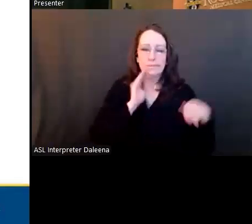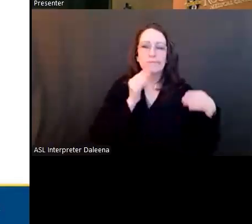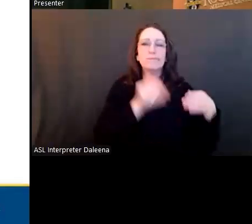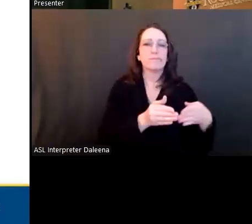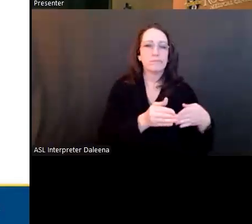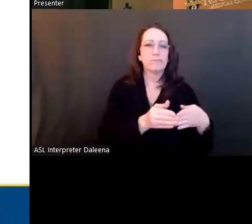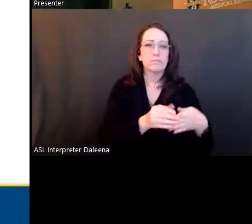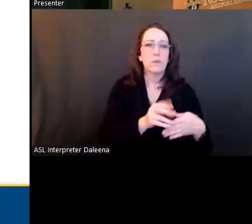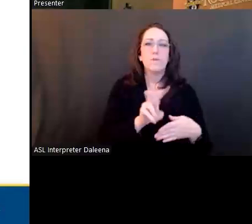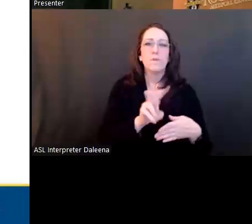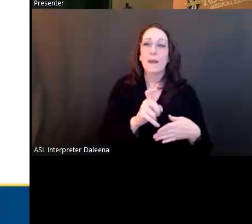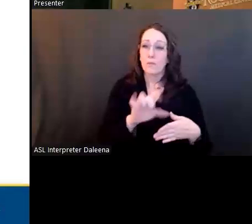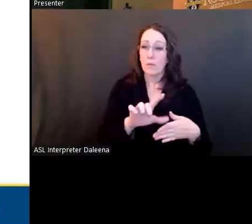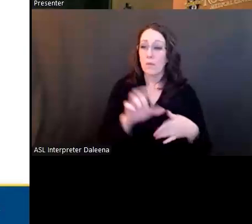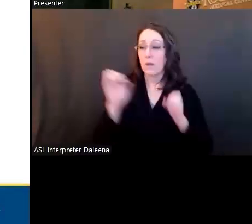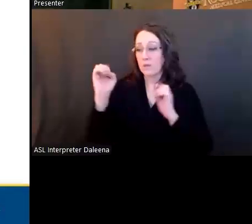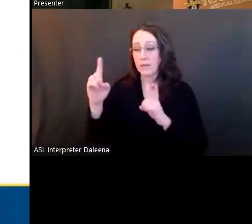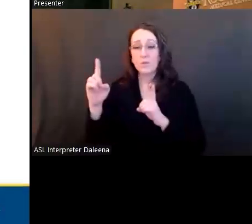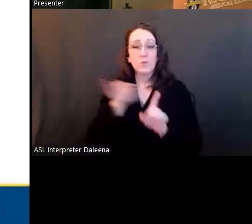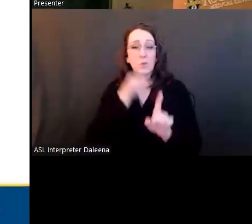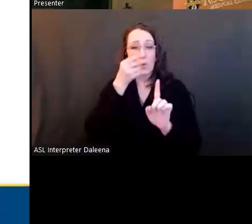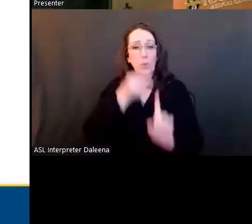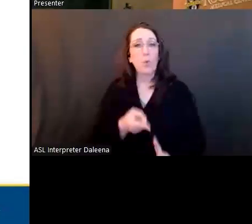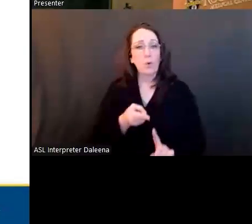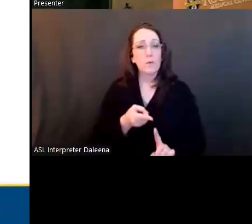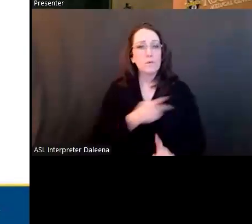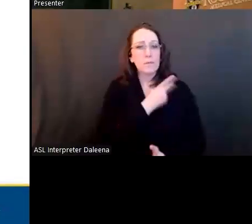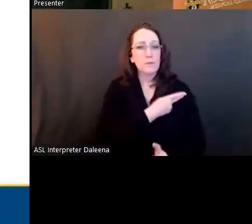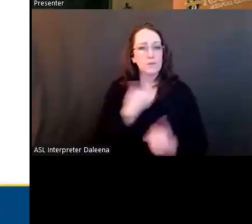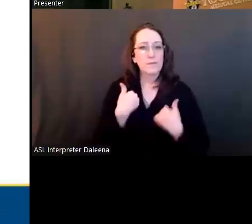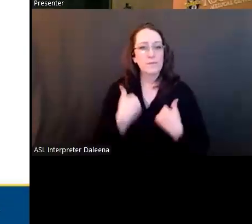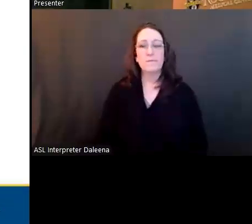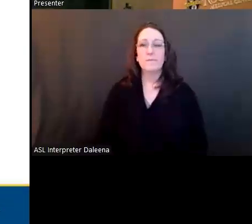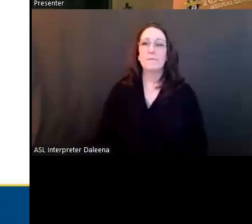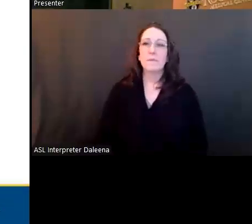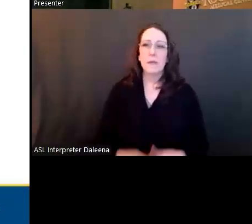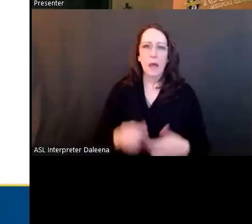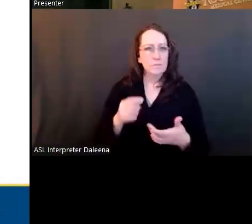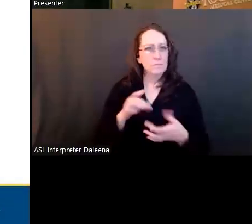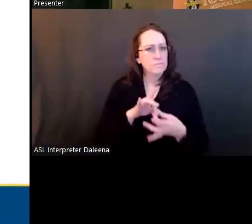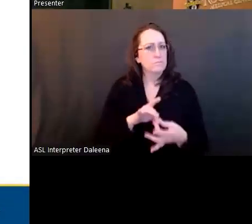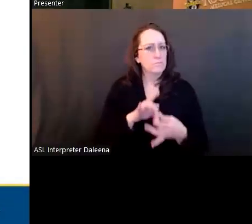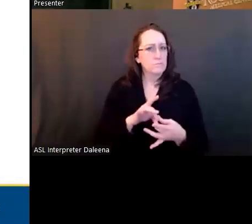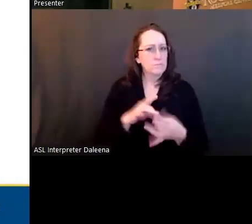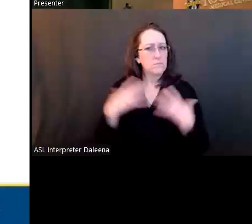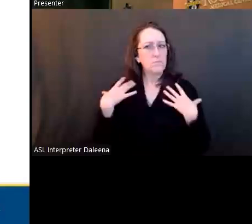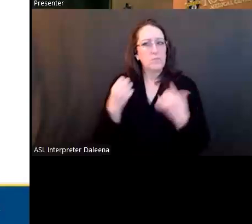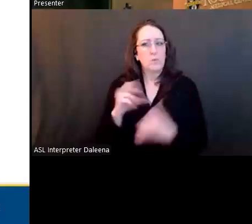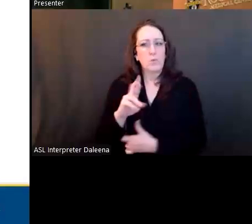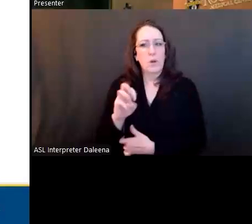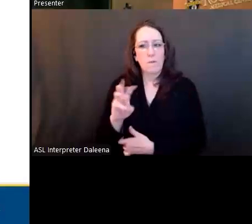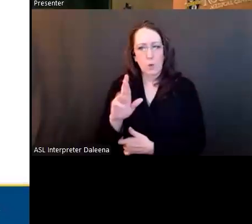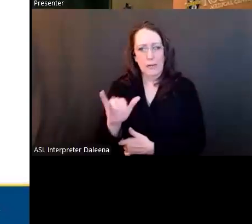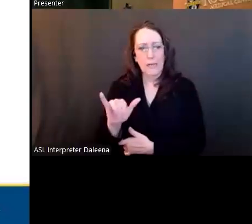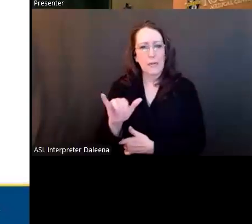vocational and educational goals of our patients, which I think speaks to the recovery-oriented approach